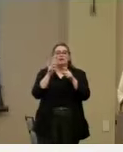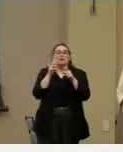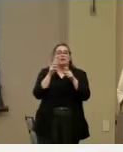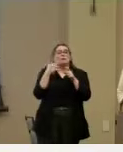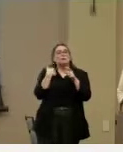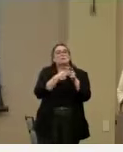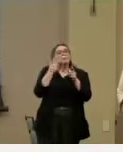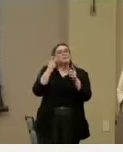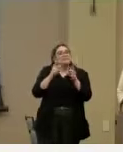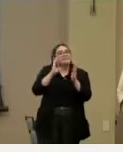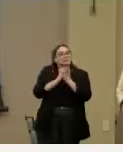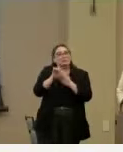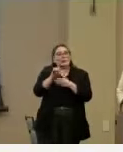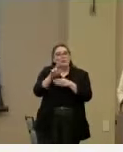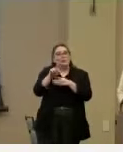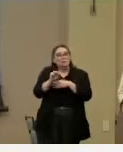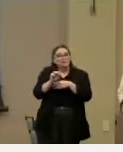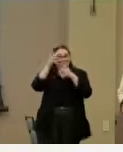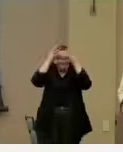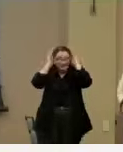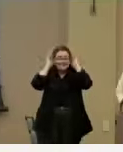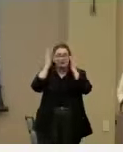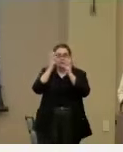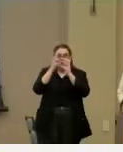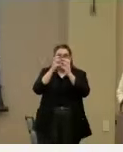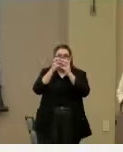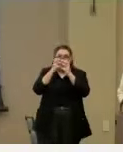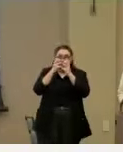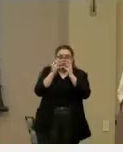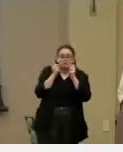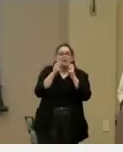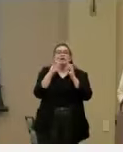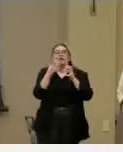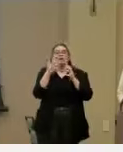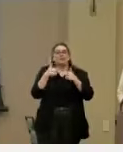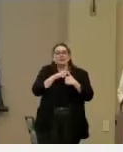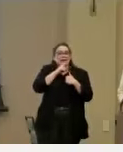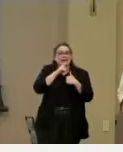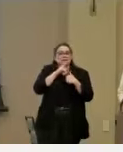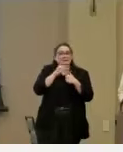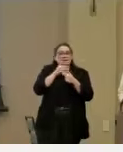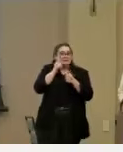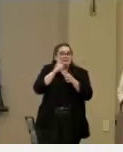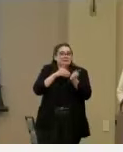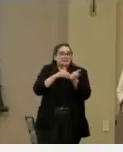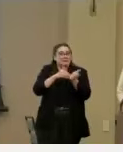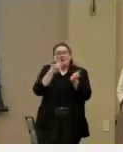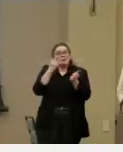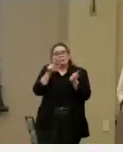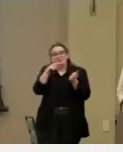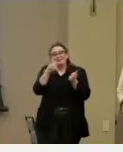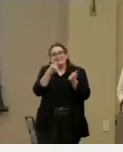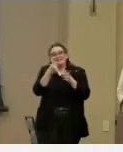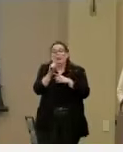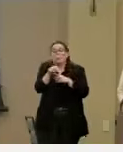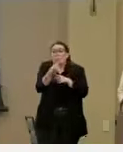scalp. And it's more than just cosmetic. I know as a dermatologist, it's more than skin deep. So